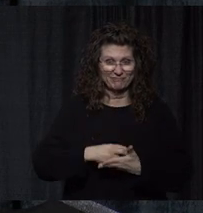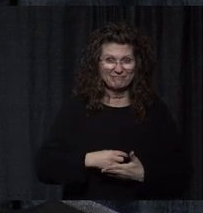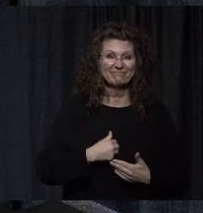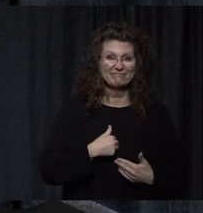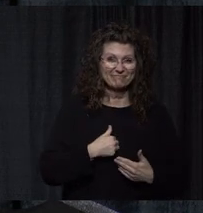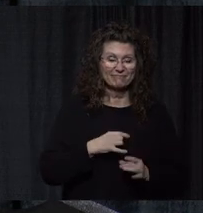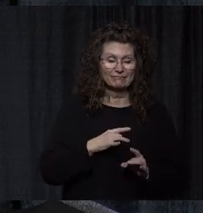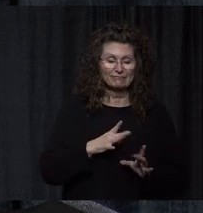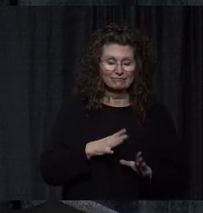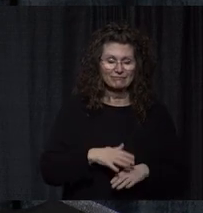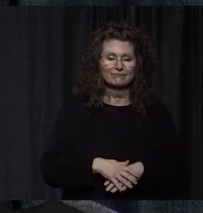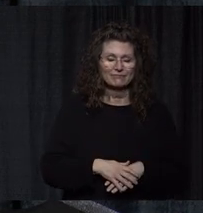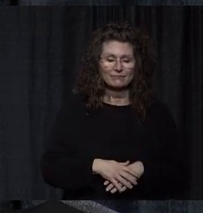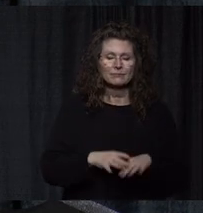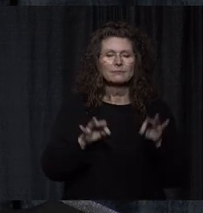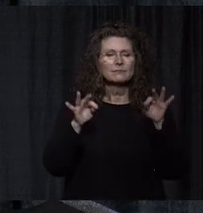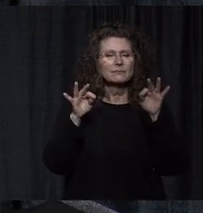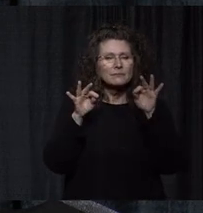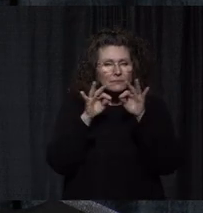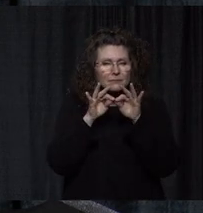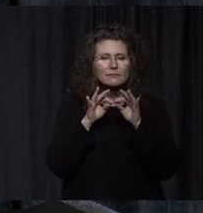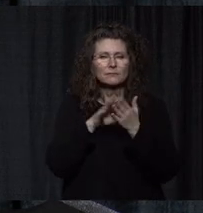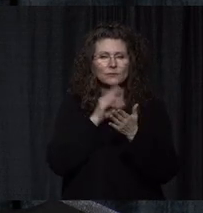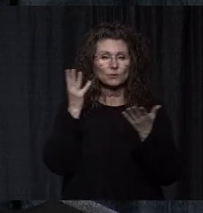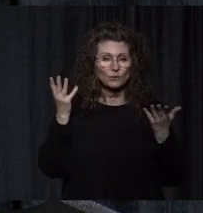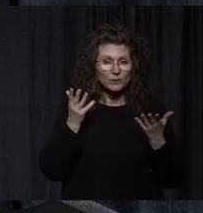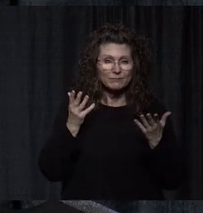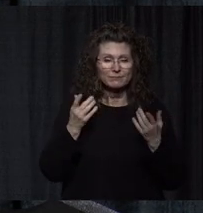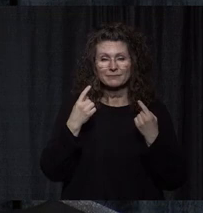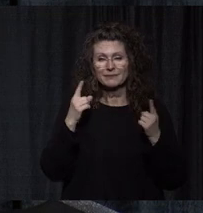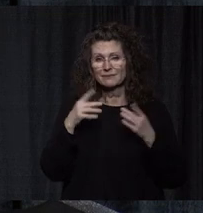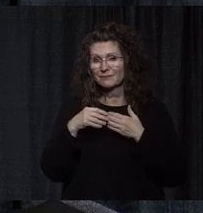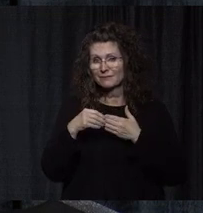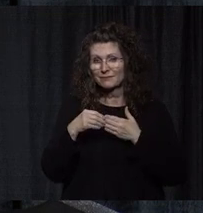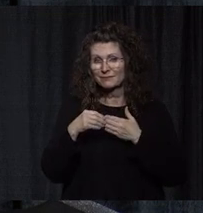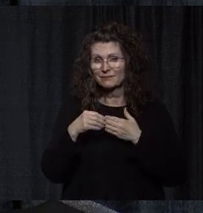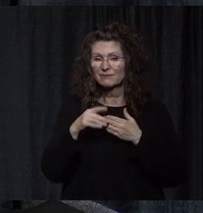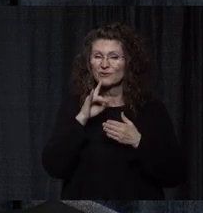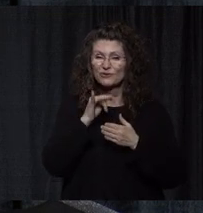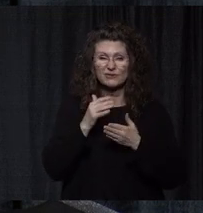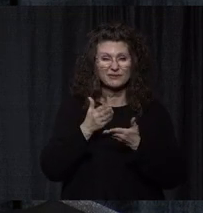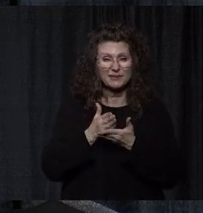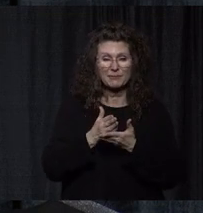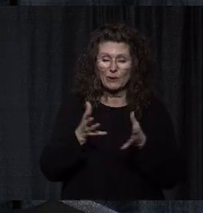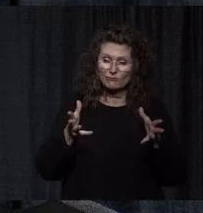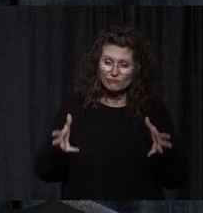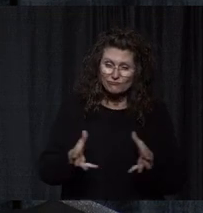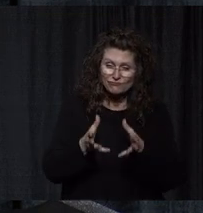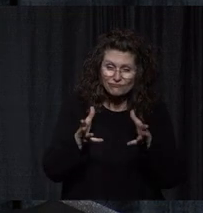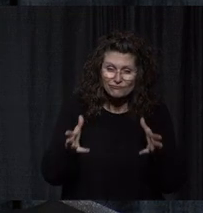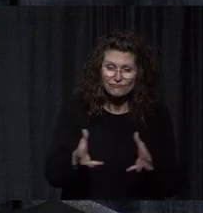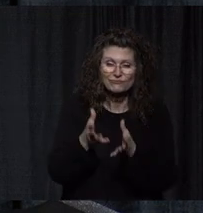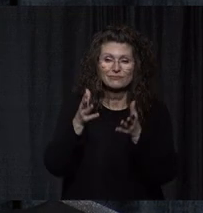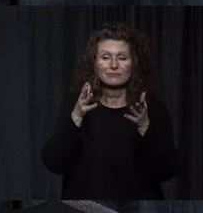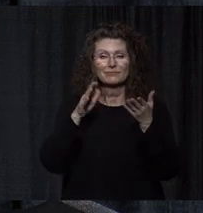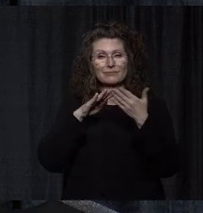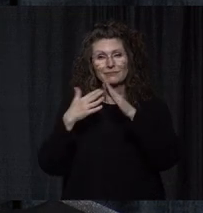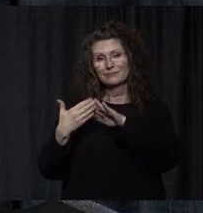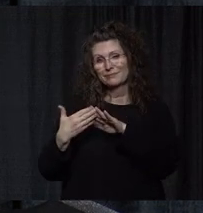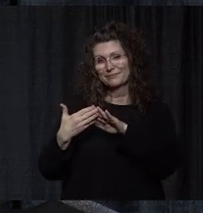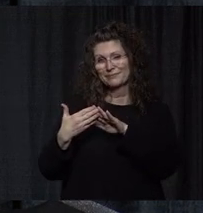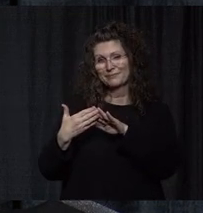key lessons that I learned was that effective leadership is really about galvanizing community.